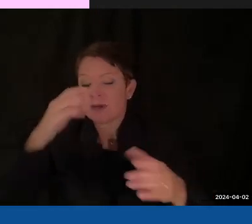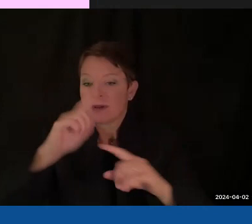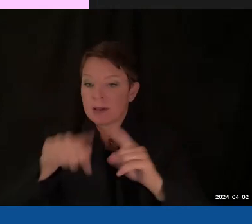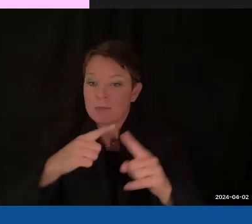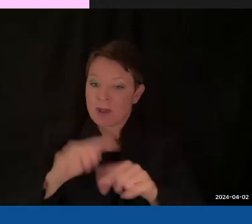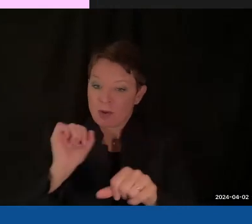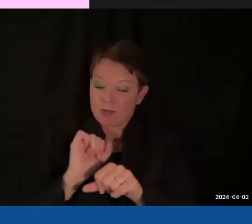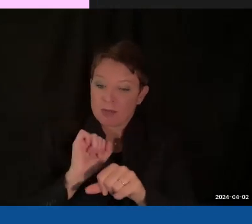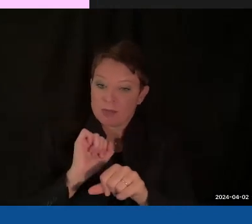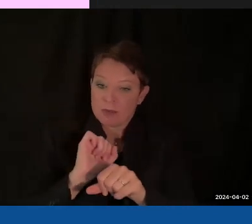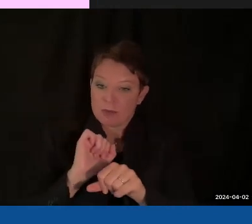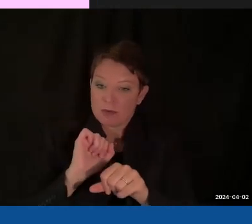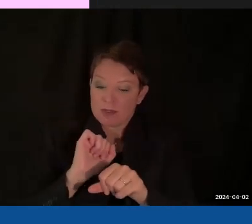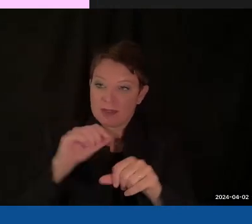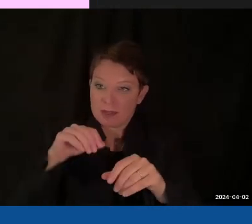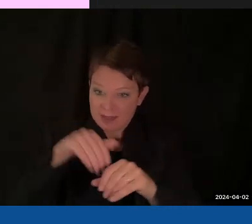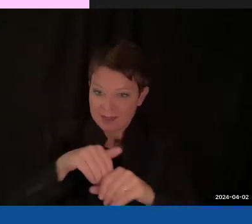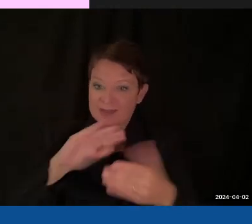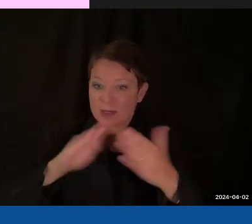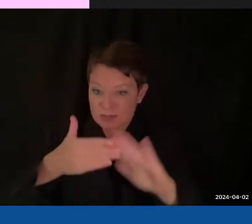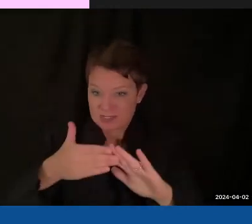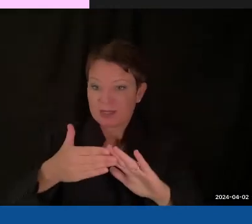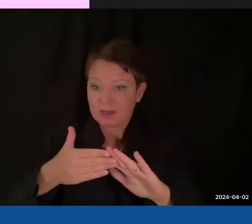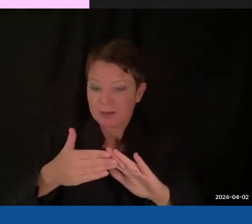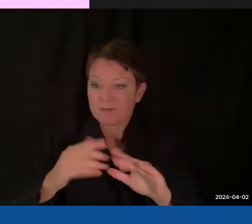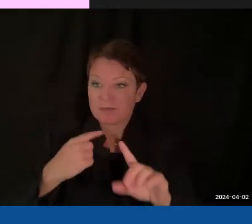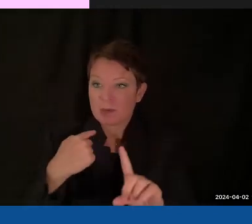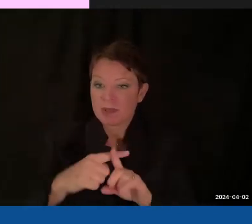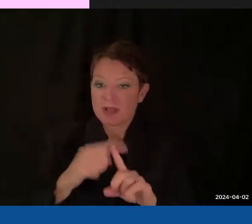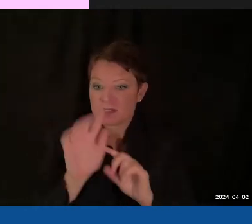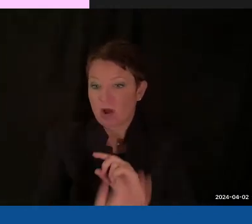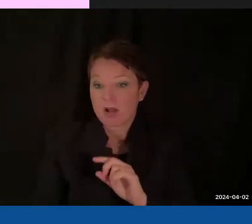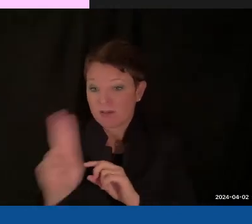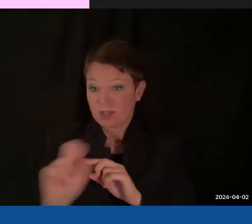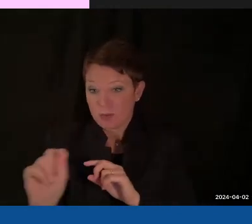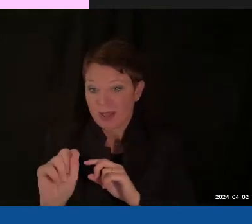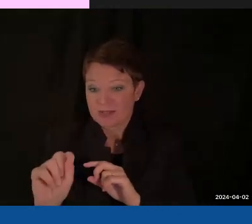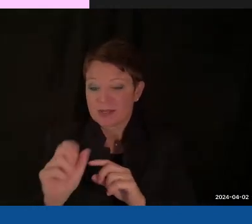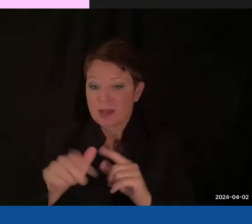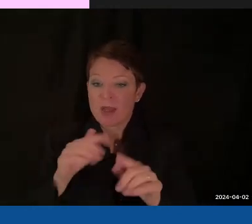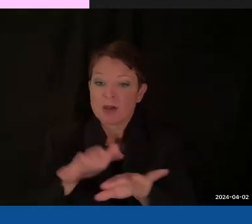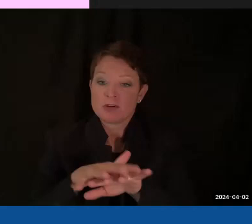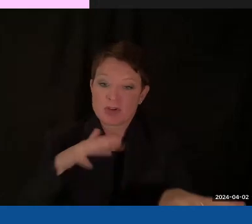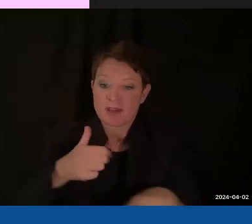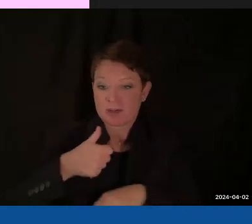the working in Center City as well as across the country in terms of traffic